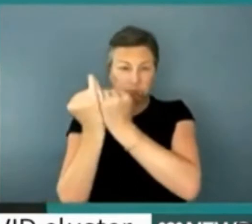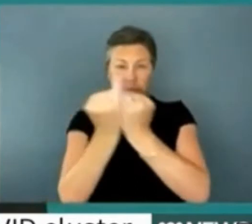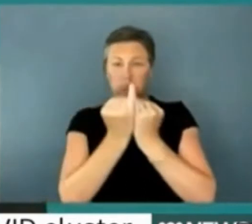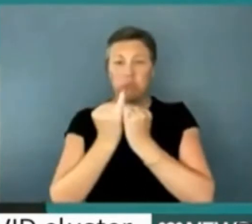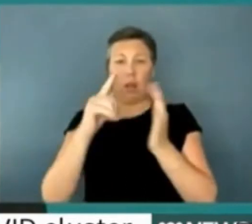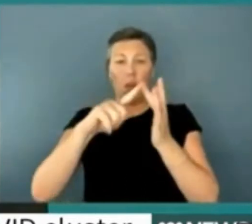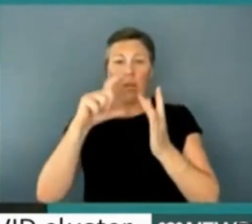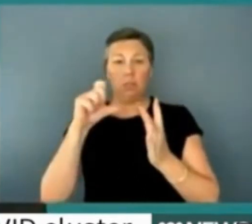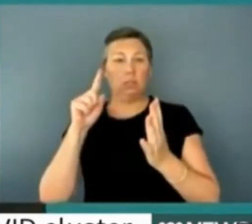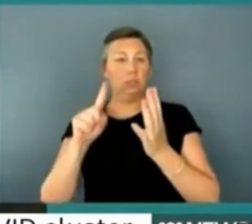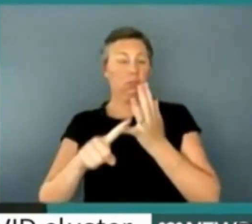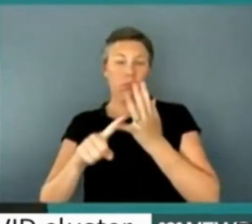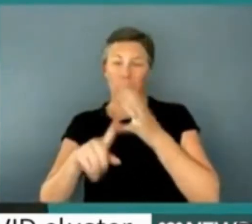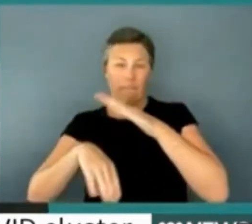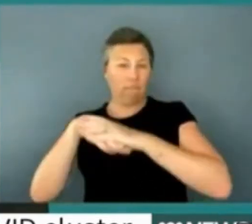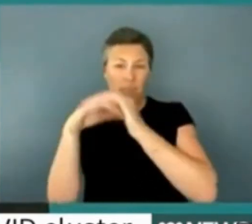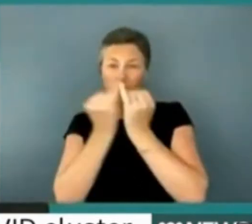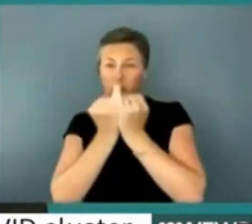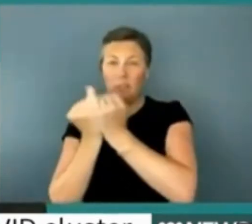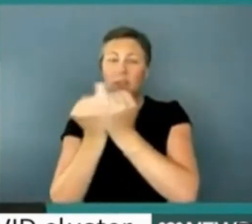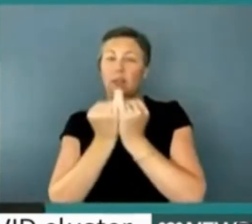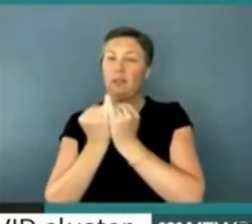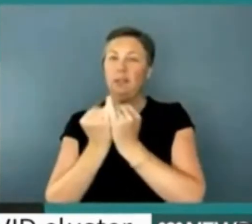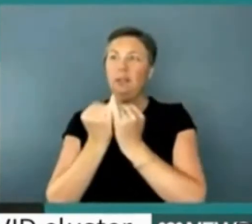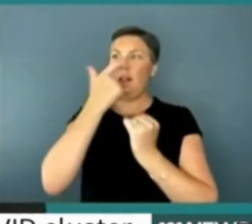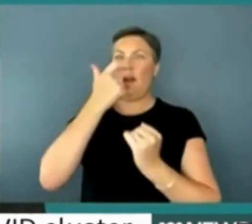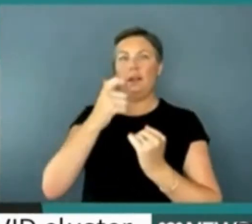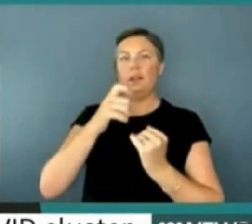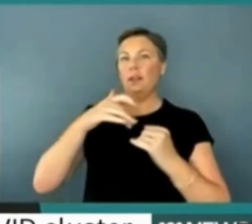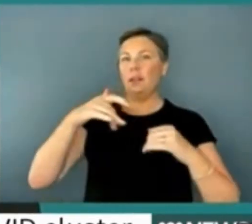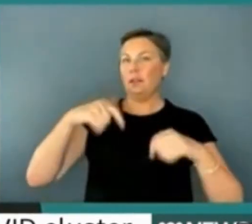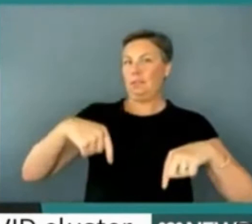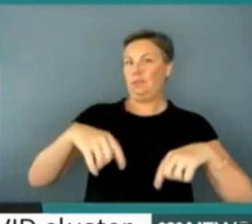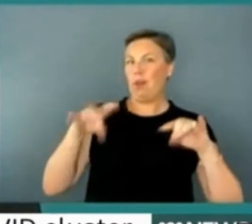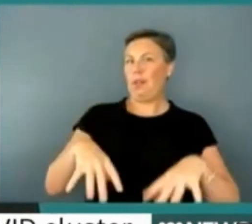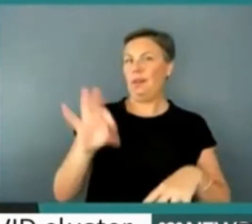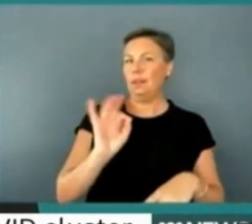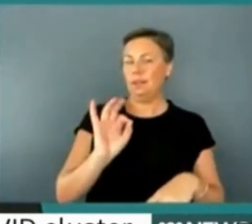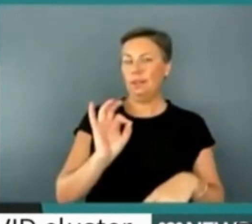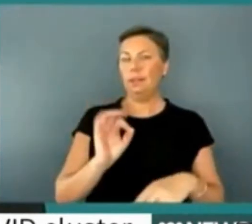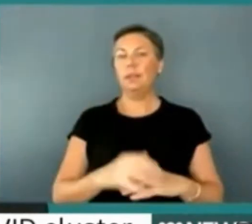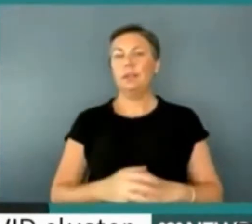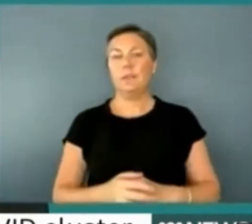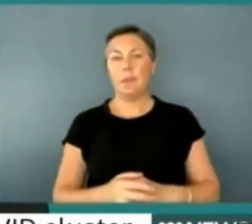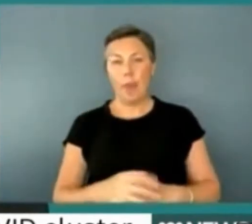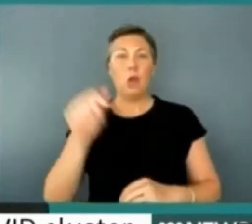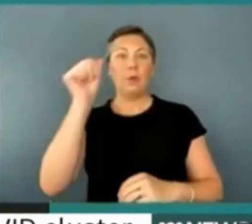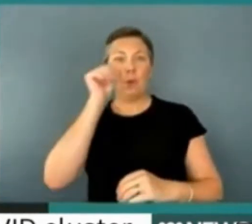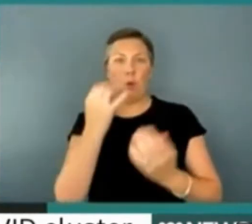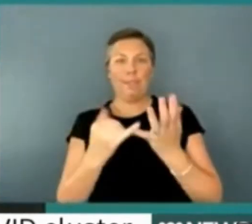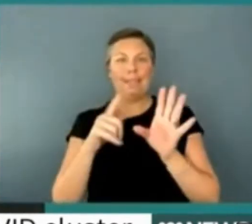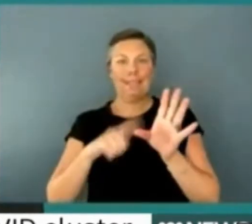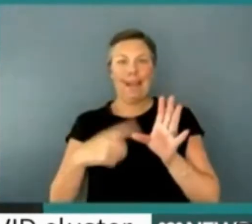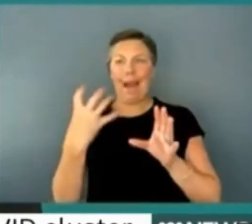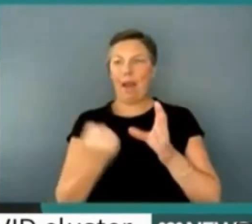overflowing. That is a very different situation here in Australia, even despite the hotspot that we've seen in recent times